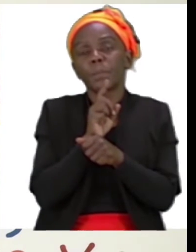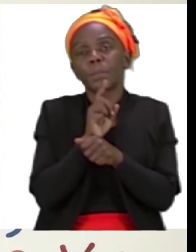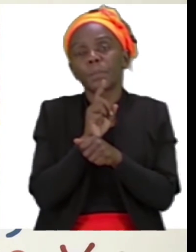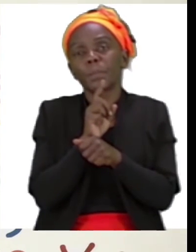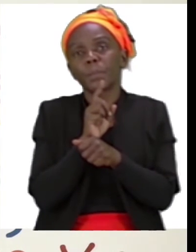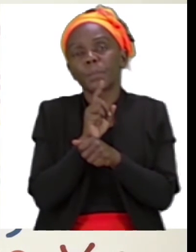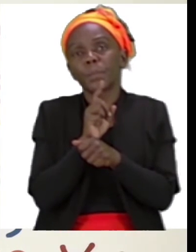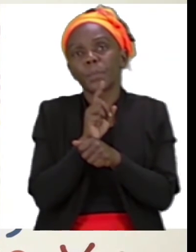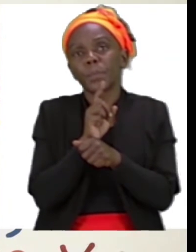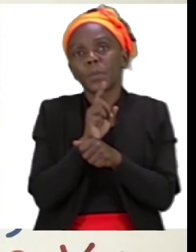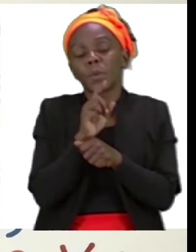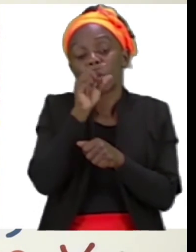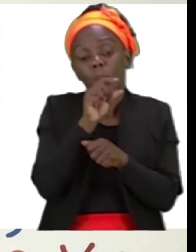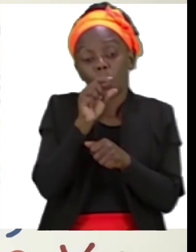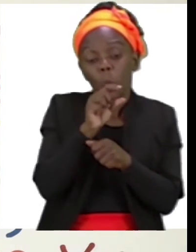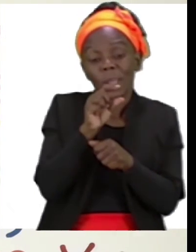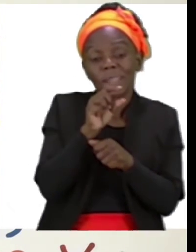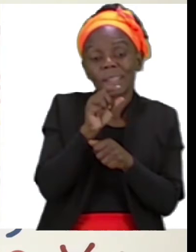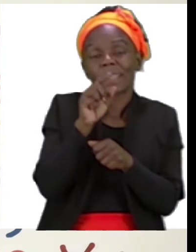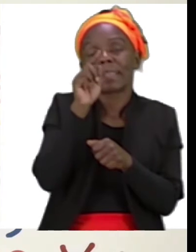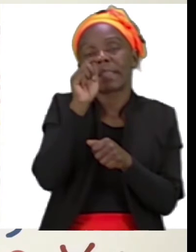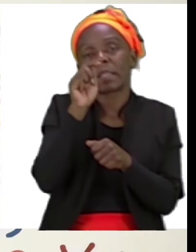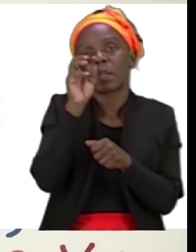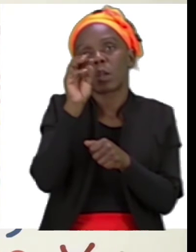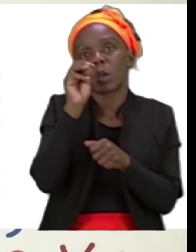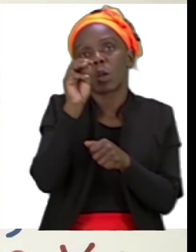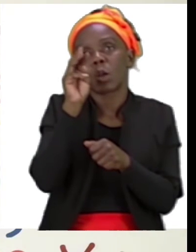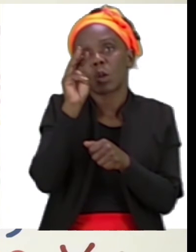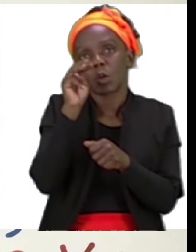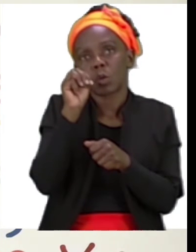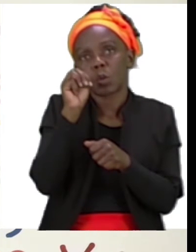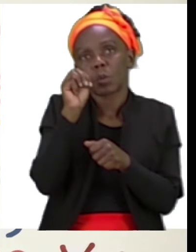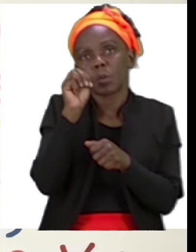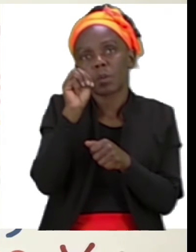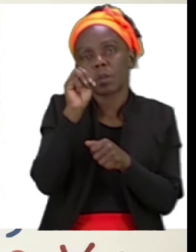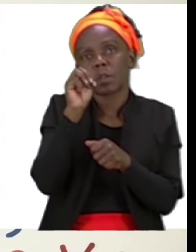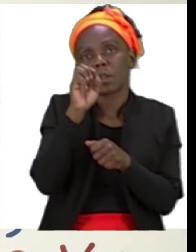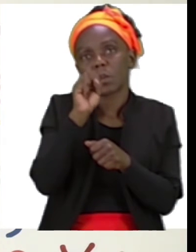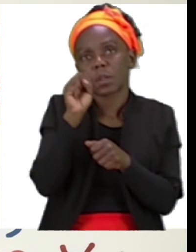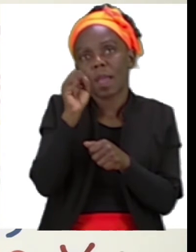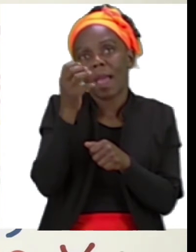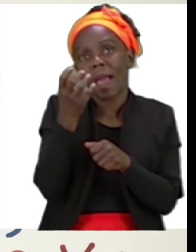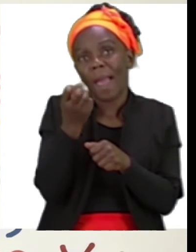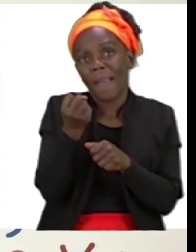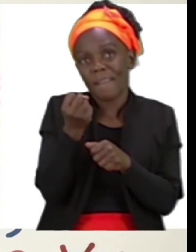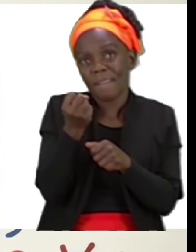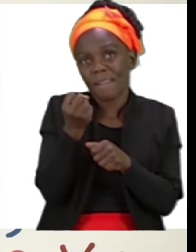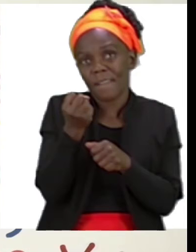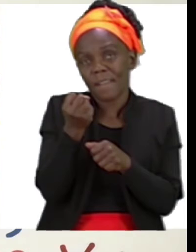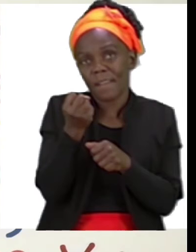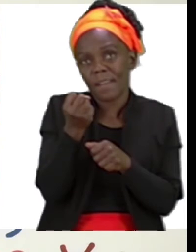word Tom's has a capital letter T. Then this